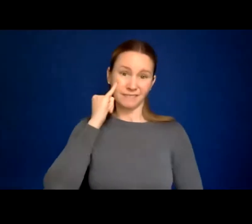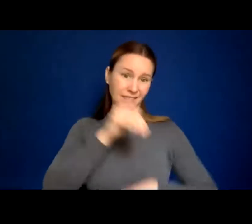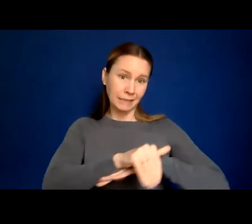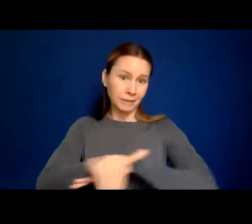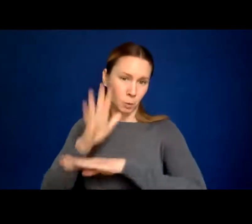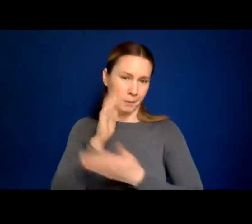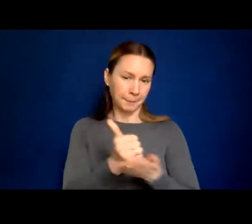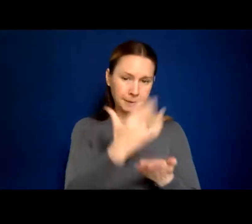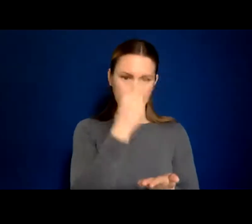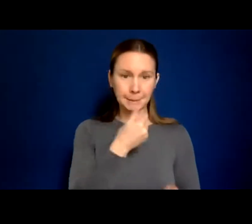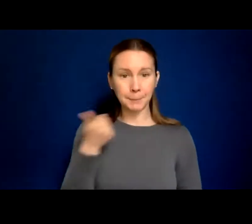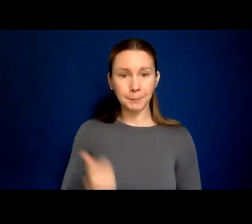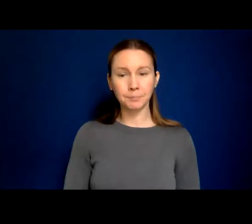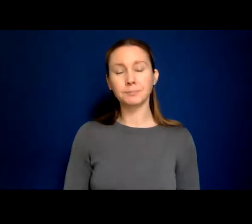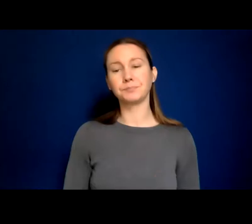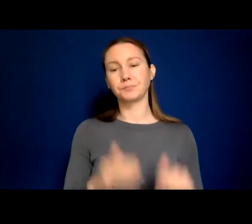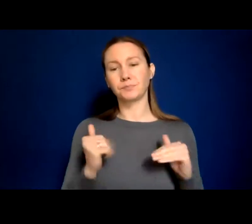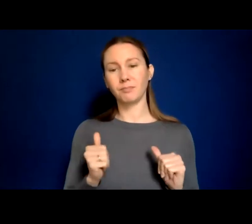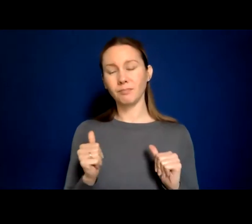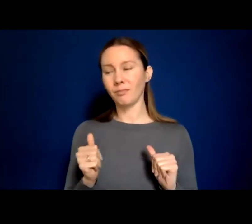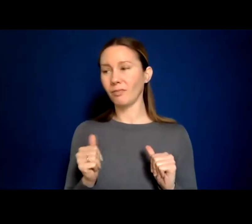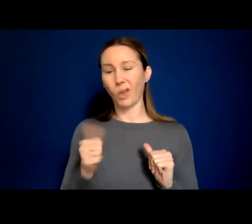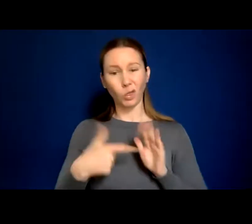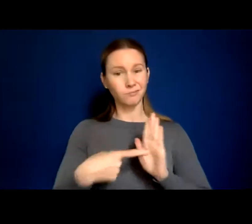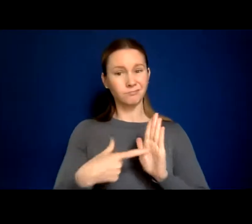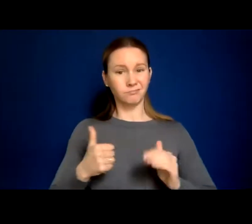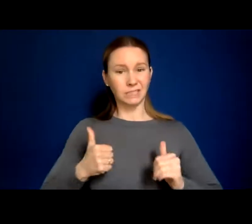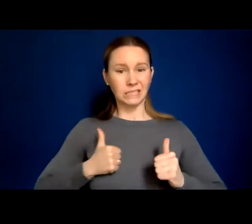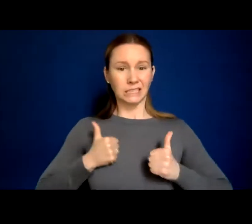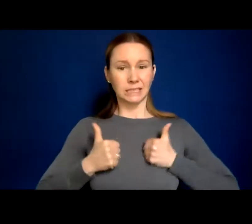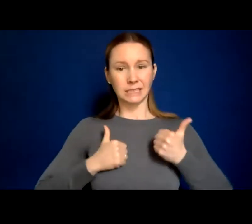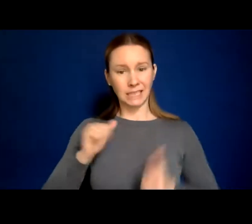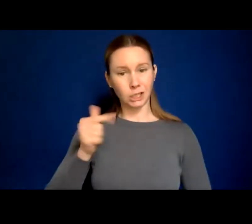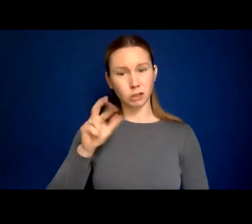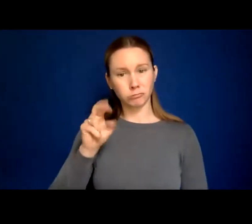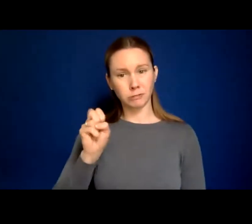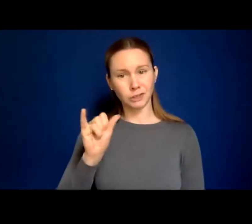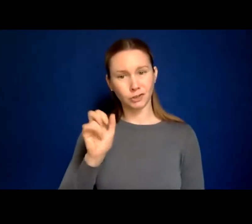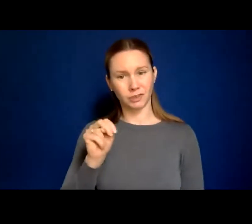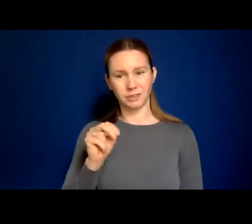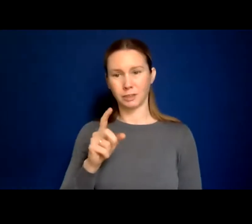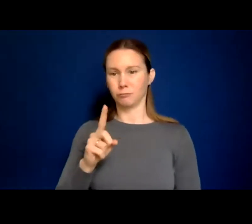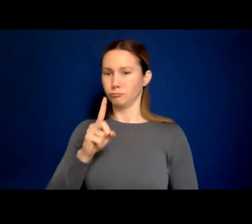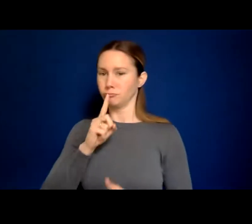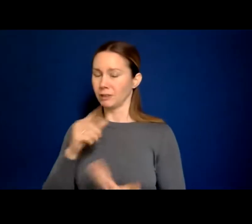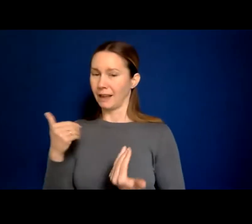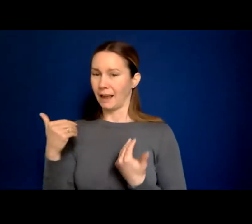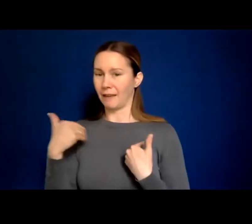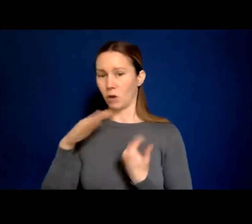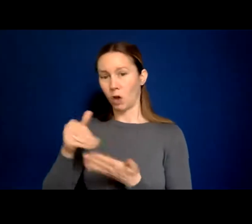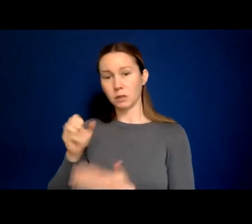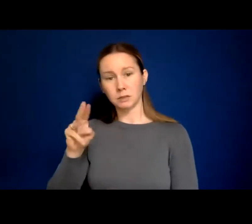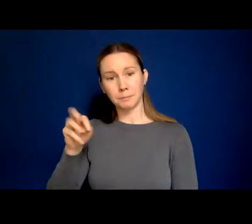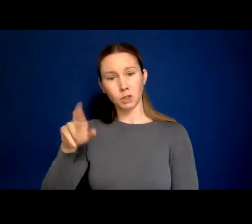And aggression, with the incredible program, the Savvy Caregivers training from the Alzheimer's